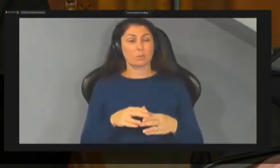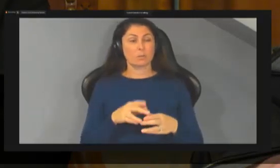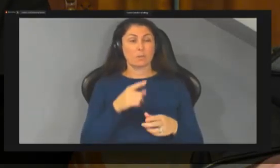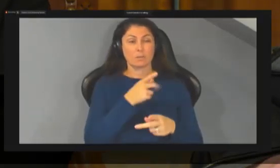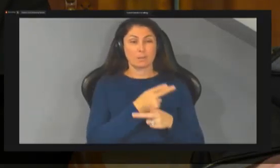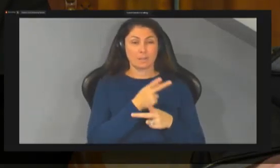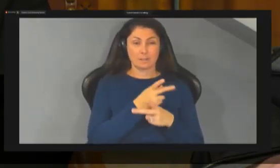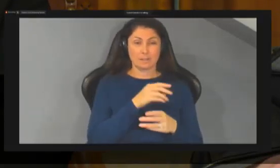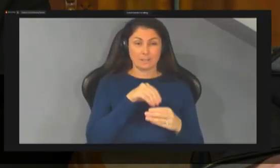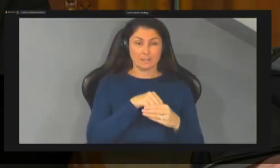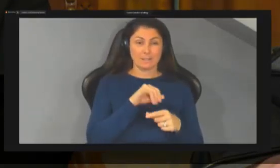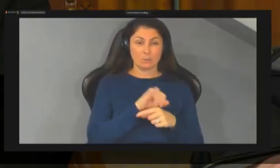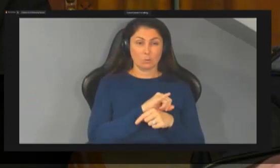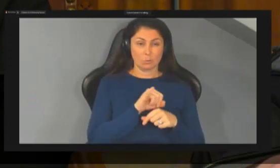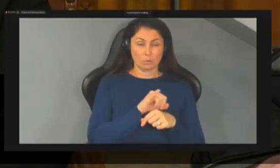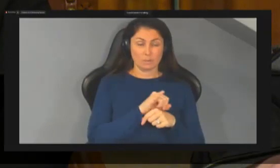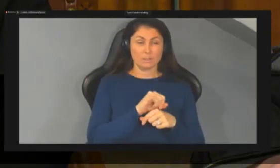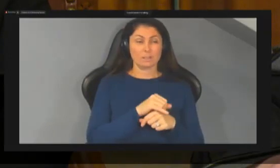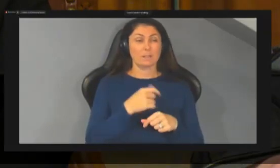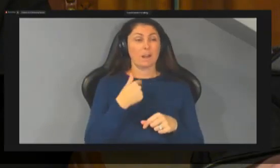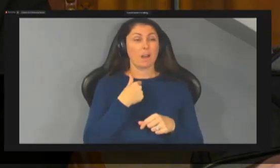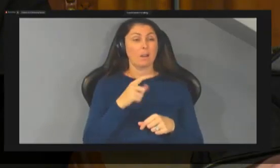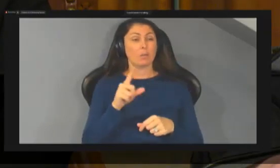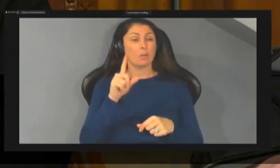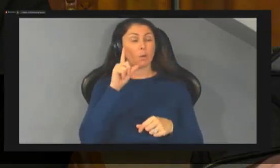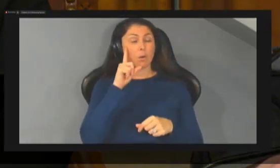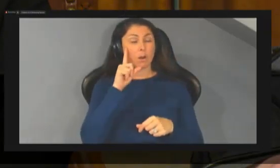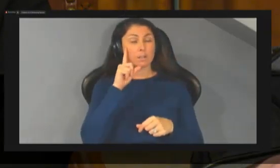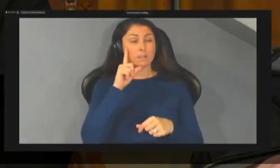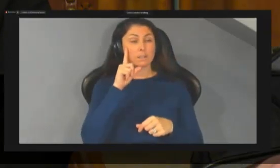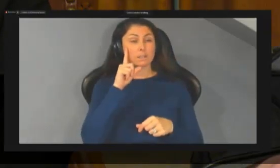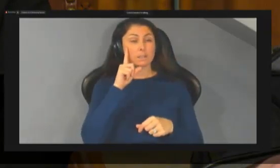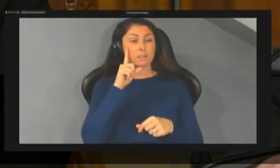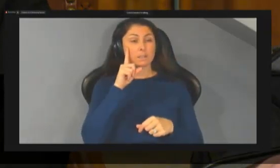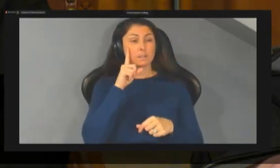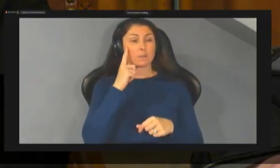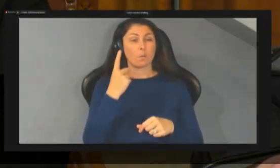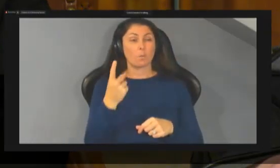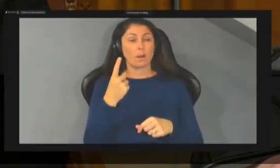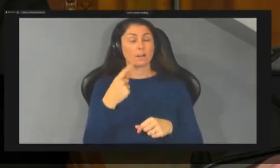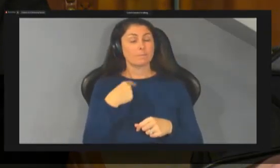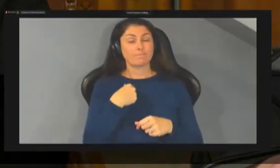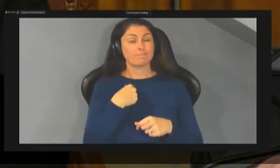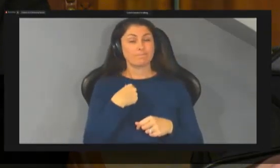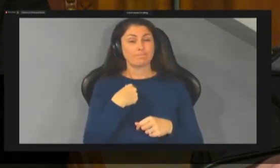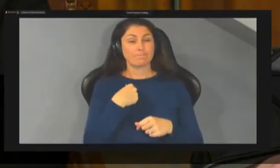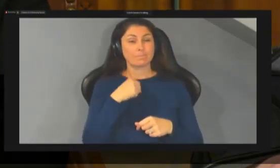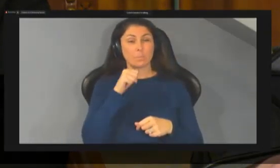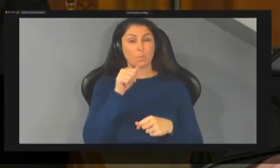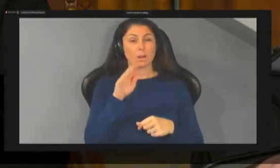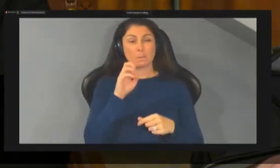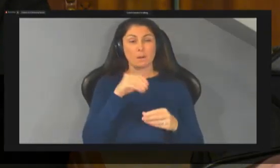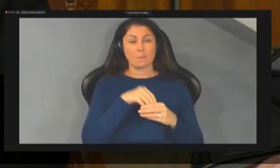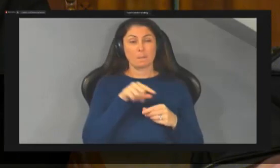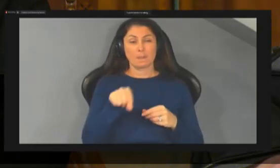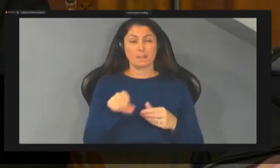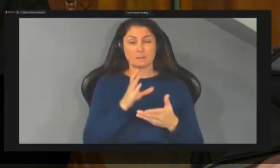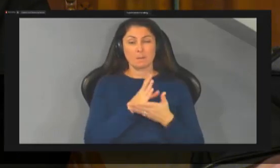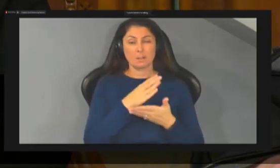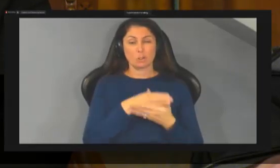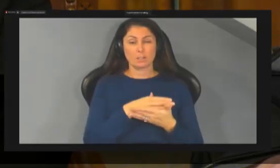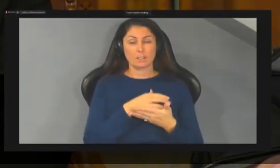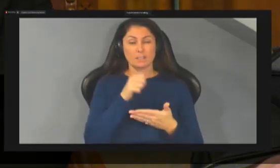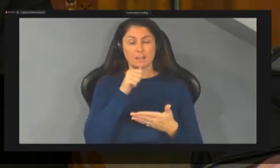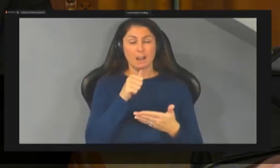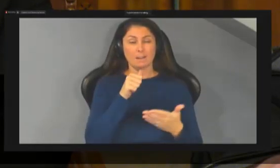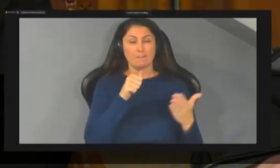interns. And then I thought one of the community, but I don't, it wouldn't have been in this budget, so I can't, it's not in front of me. I